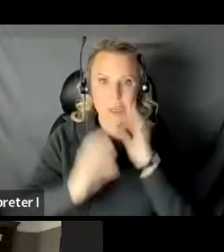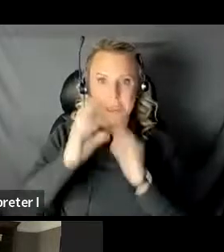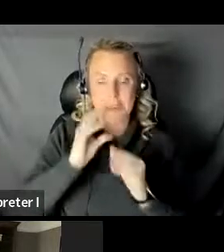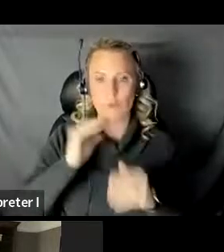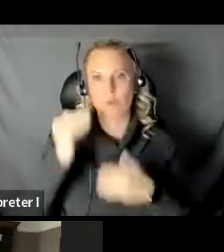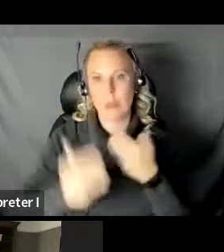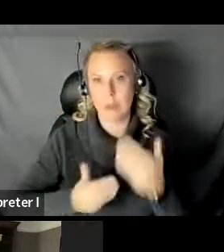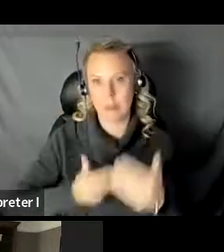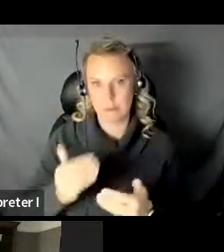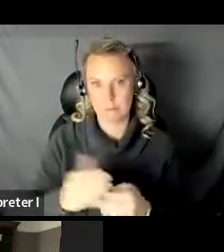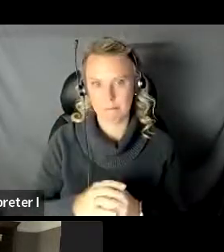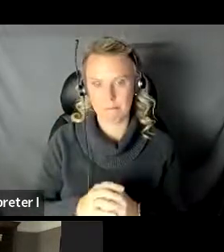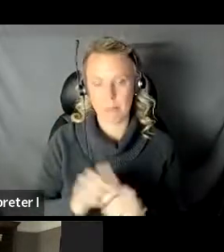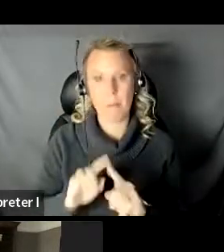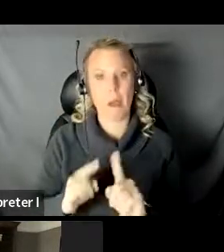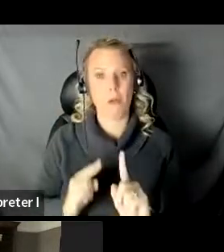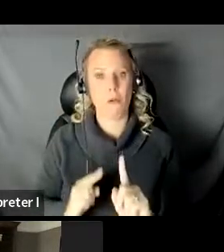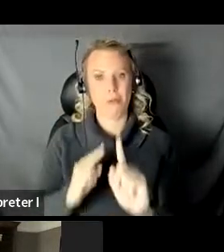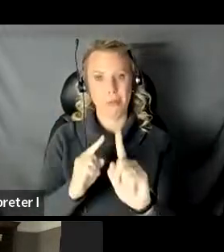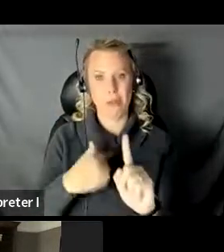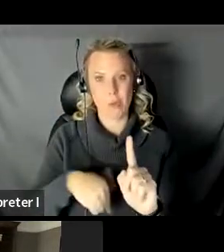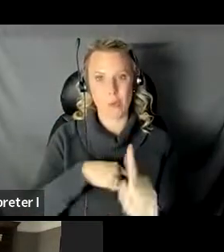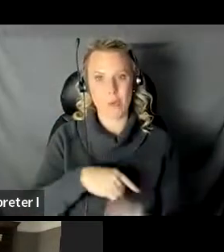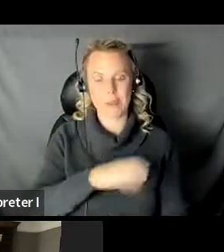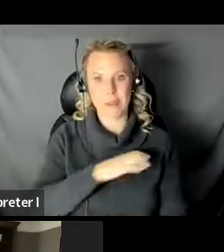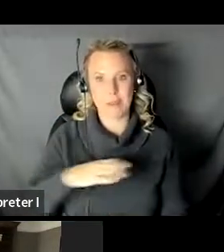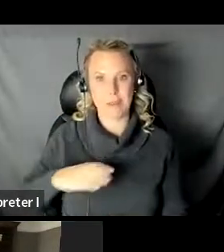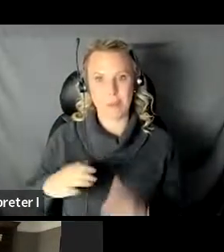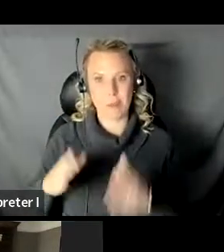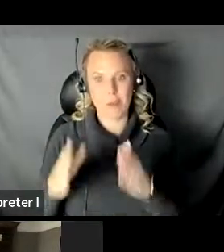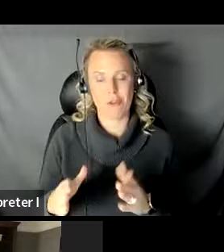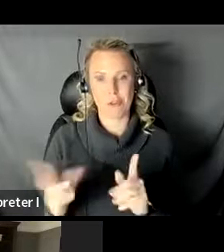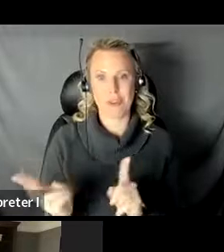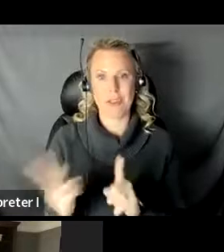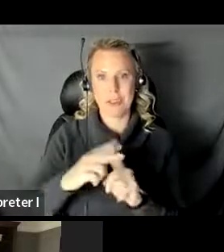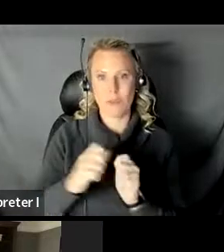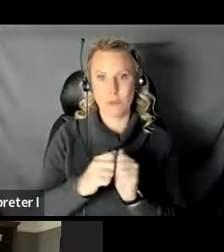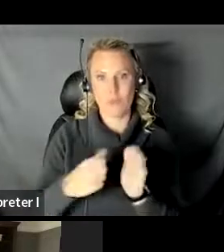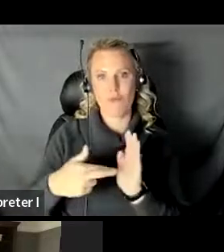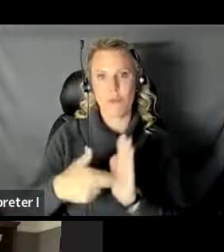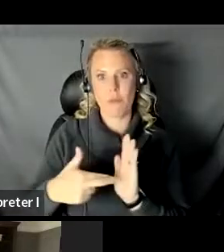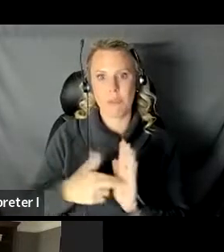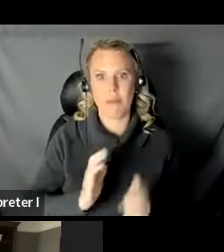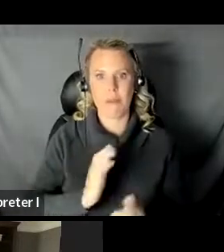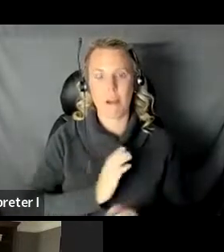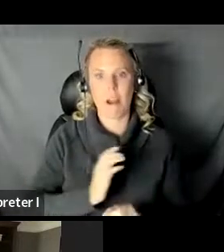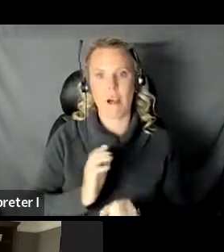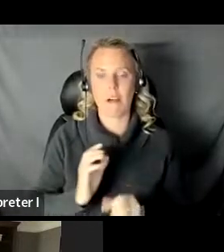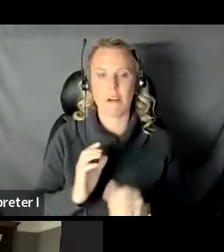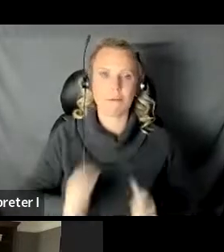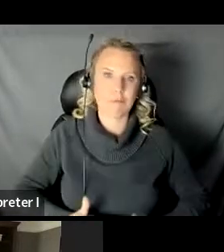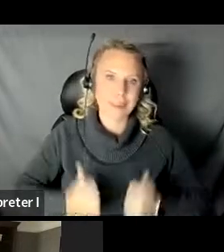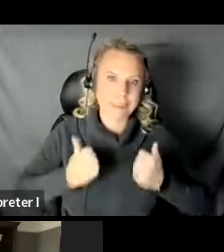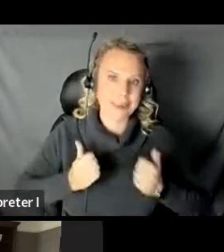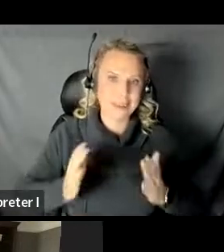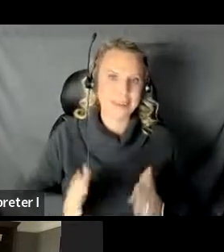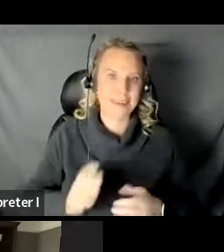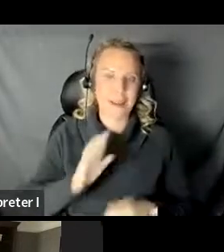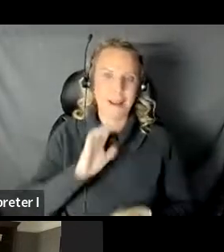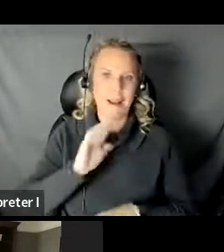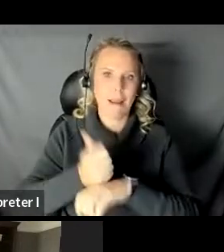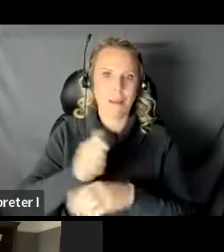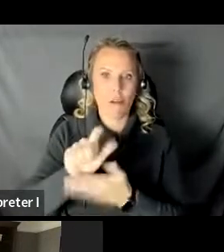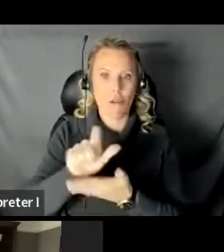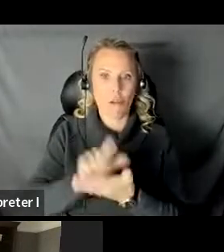process. But ultimately, we as council members are tasked with representing our constituents and enacting the law.